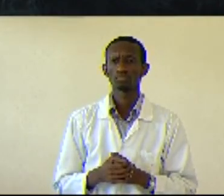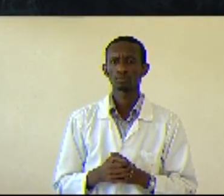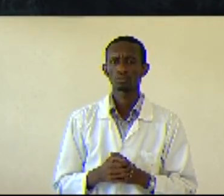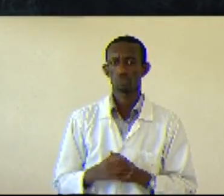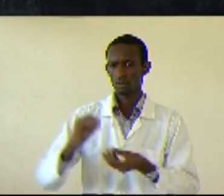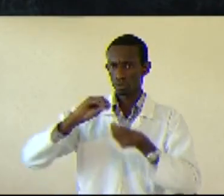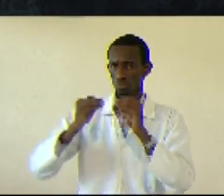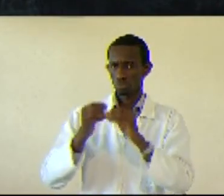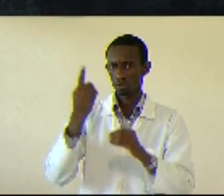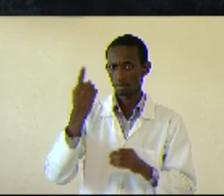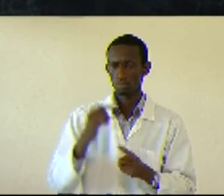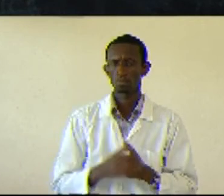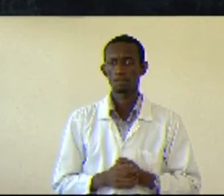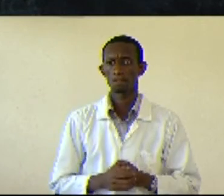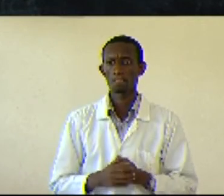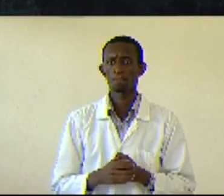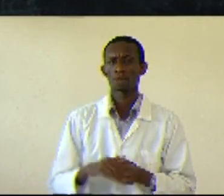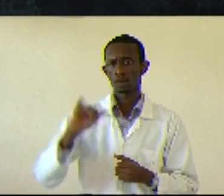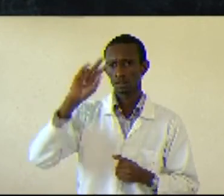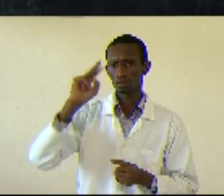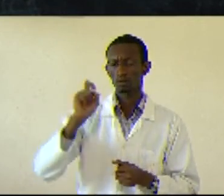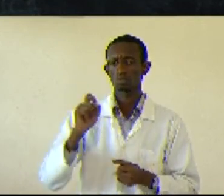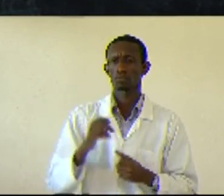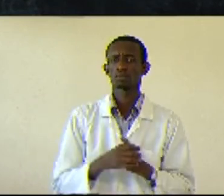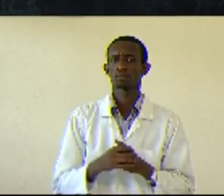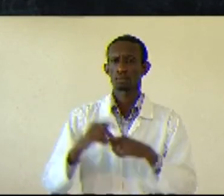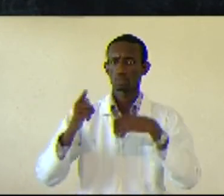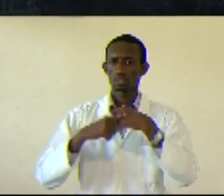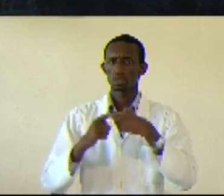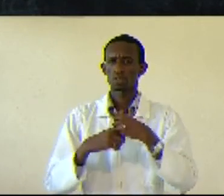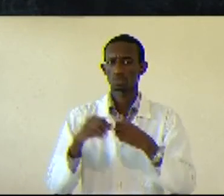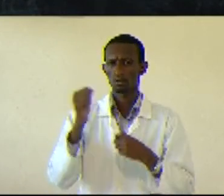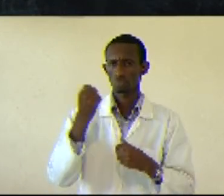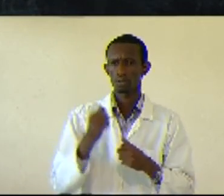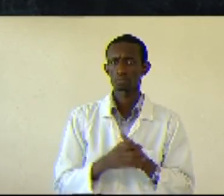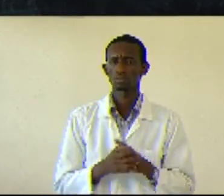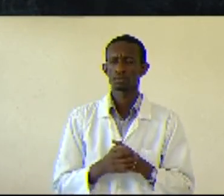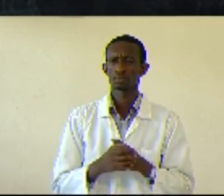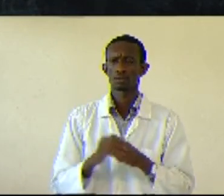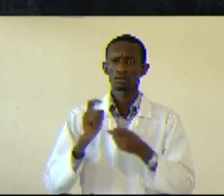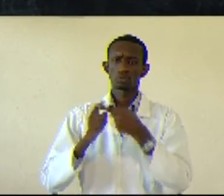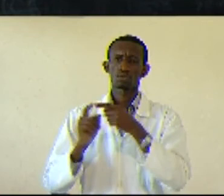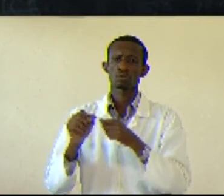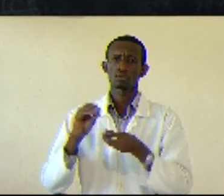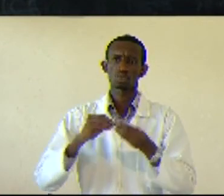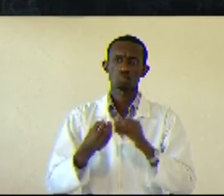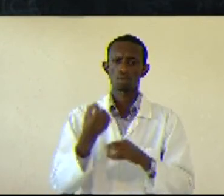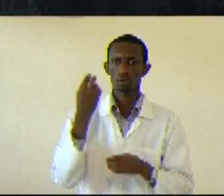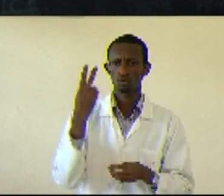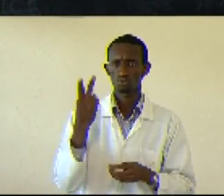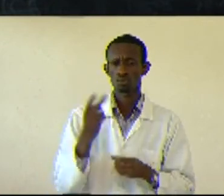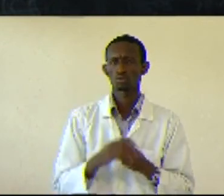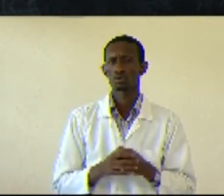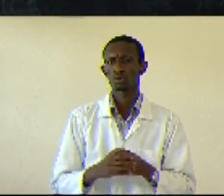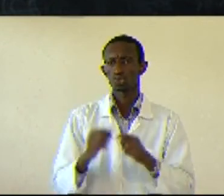Number 1, the integral of minus 5 divided by square root of 1 minus x squared dx. Number 2, integral of 12 over 1 plus